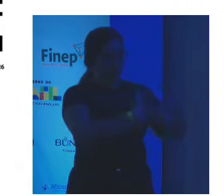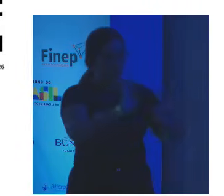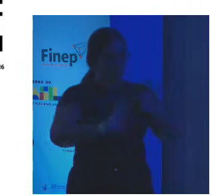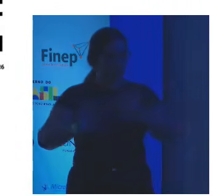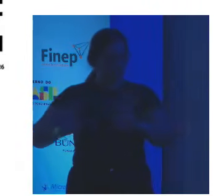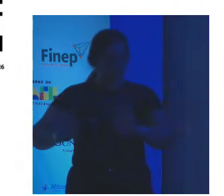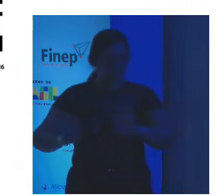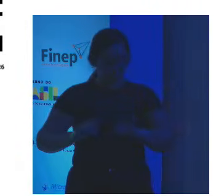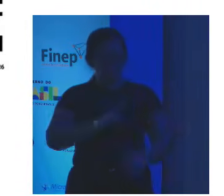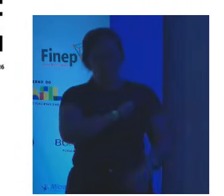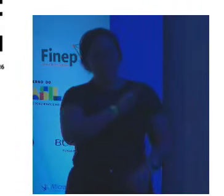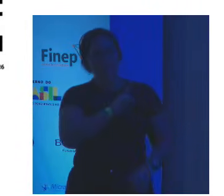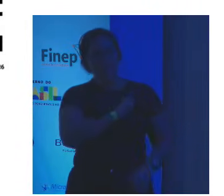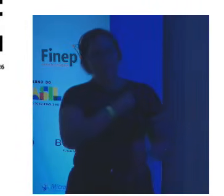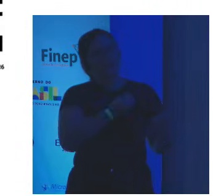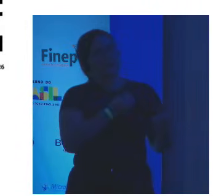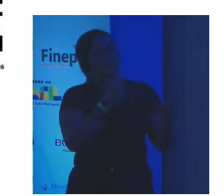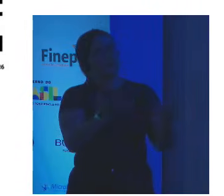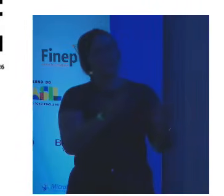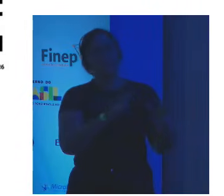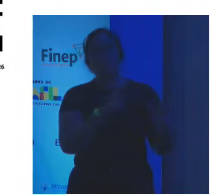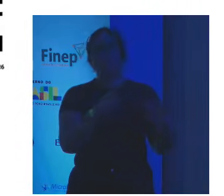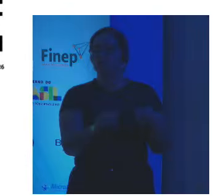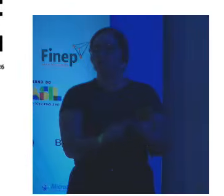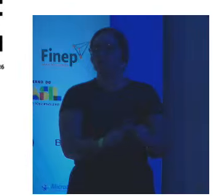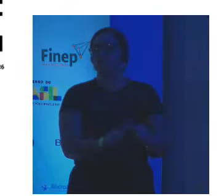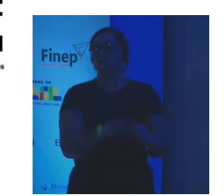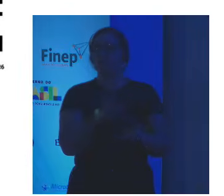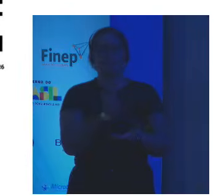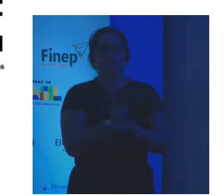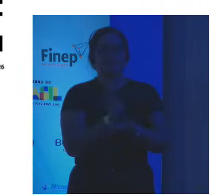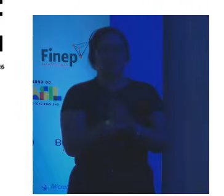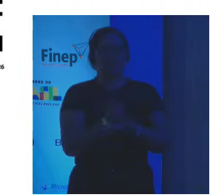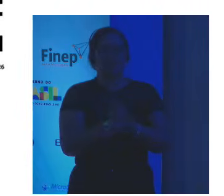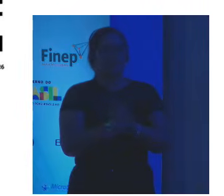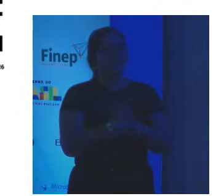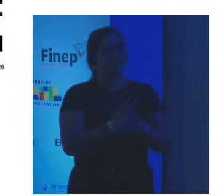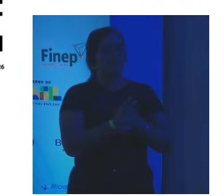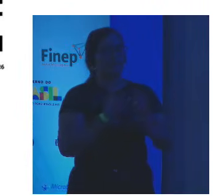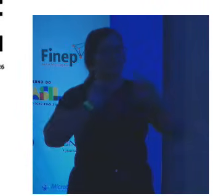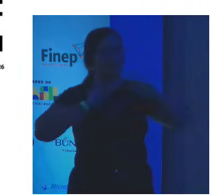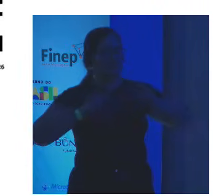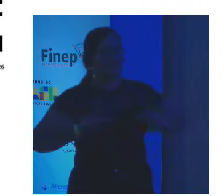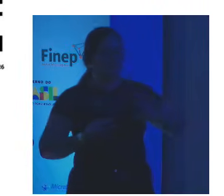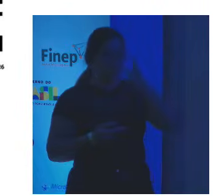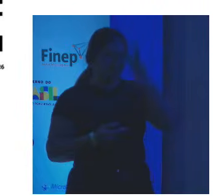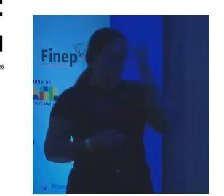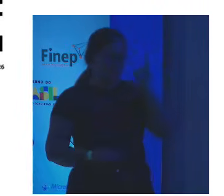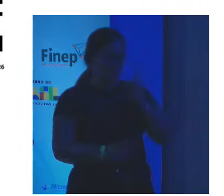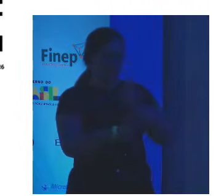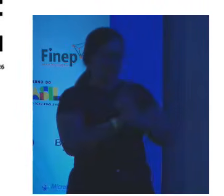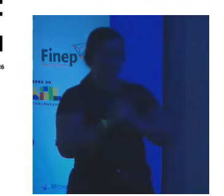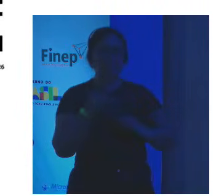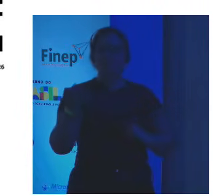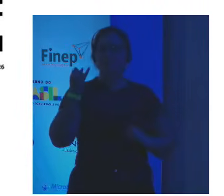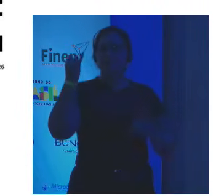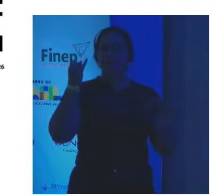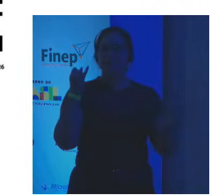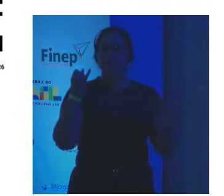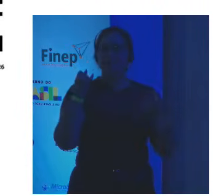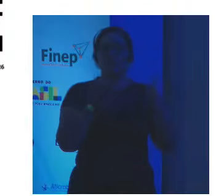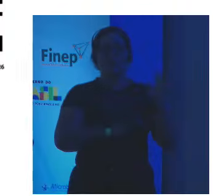that. I mean, every time the human beings, they identify something that is important, they create an intergovernmental organization. World